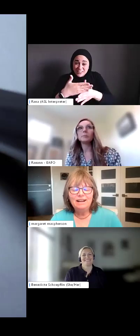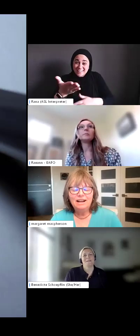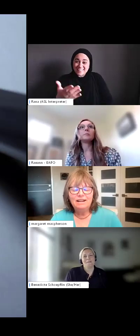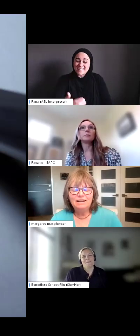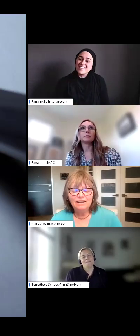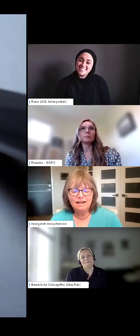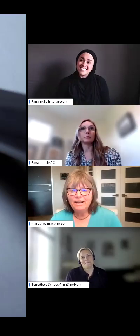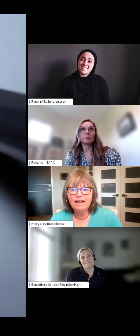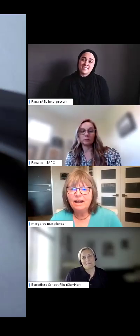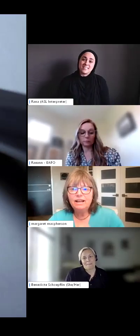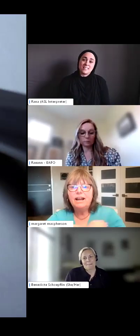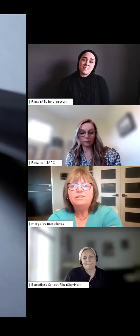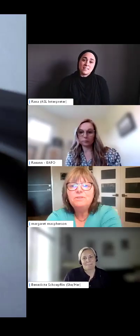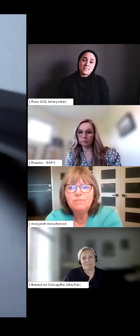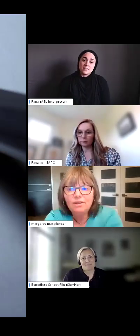this?